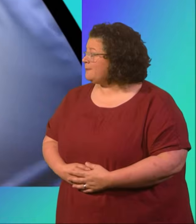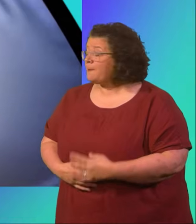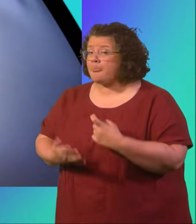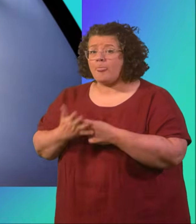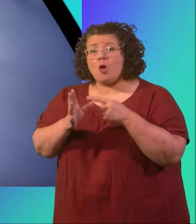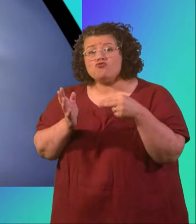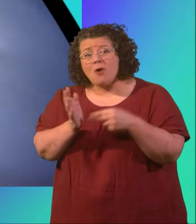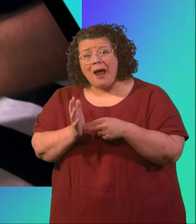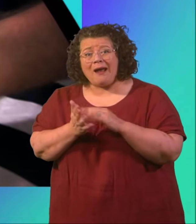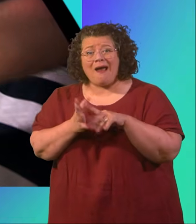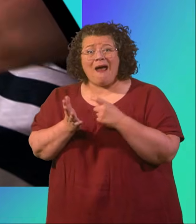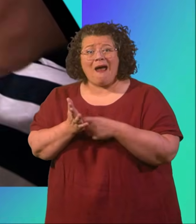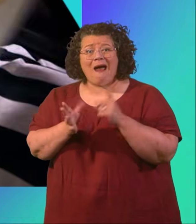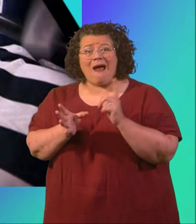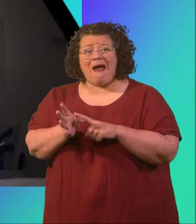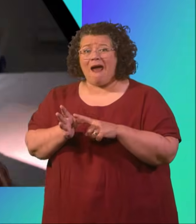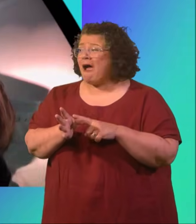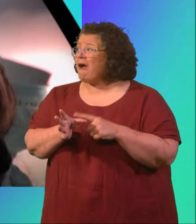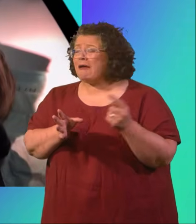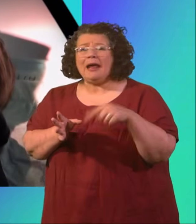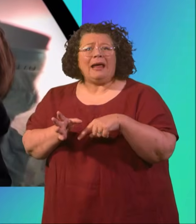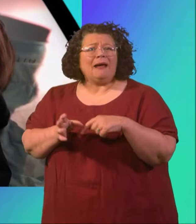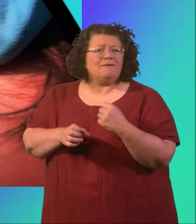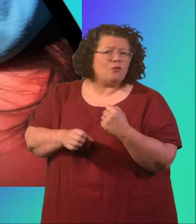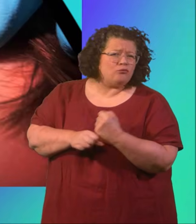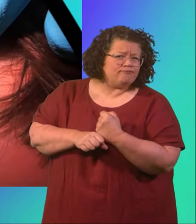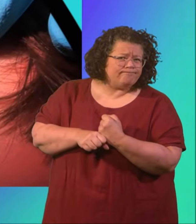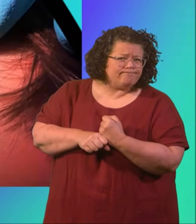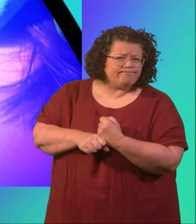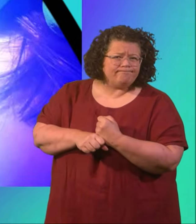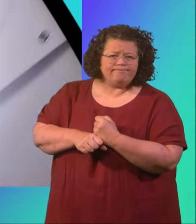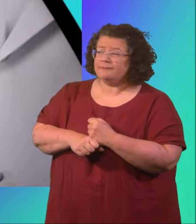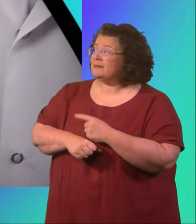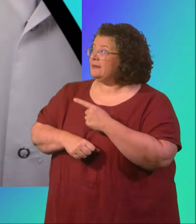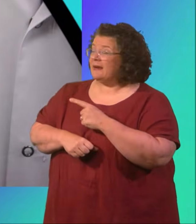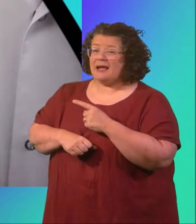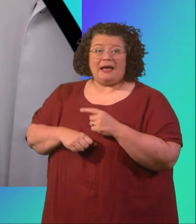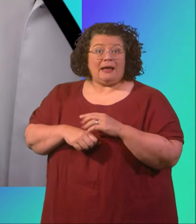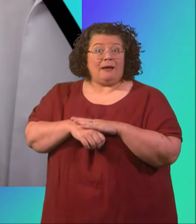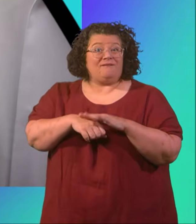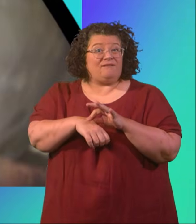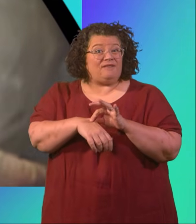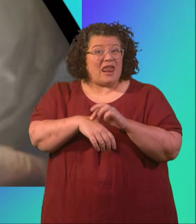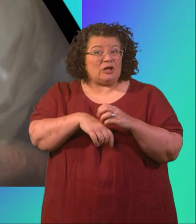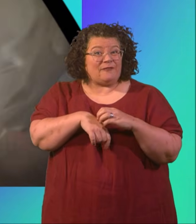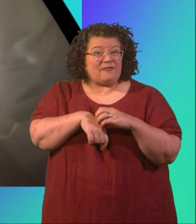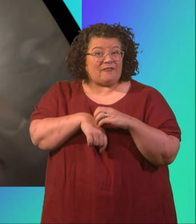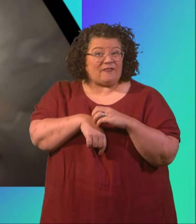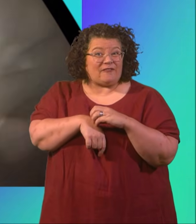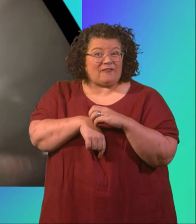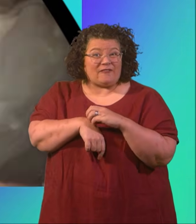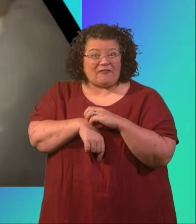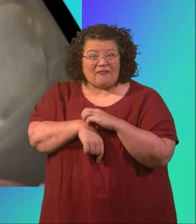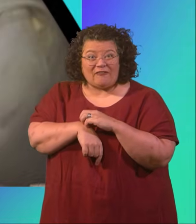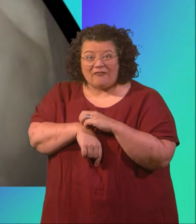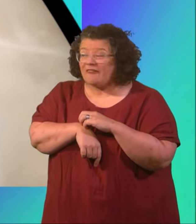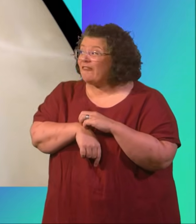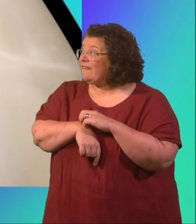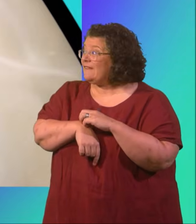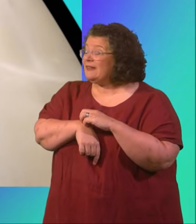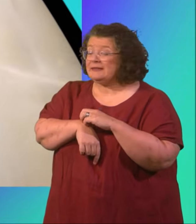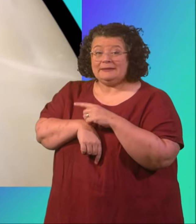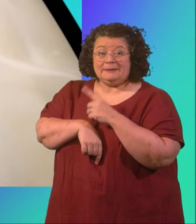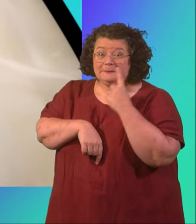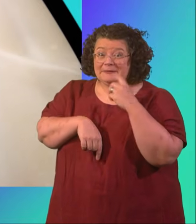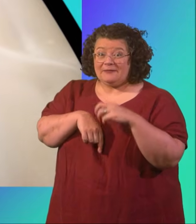Ryan and Harry come in to get fixed. There'll be giant flesh-eating creatures. Okay, not giant,